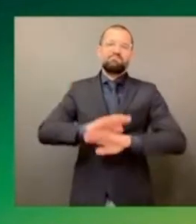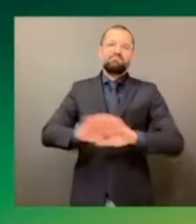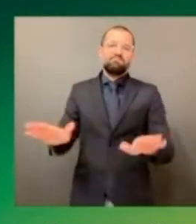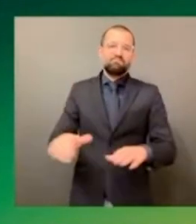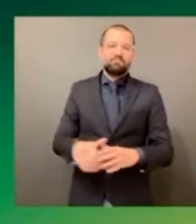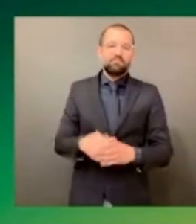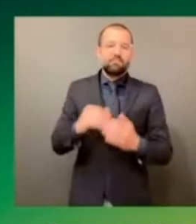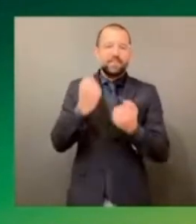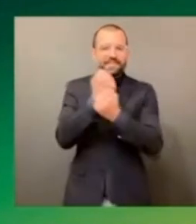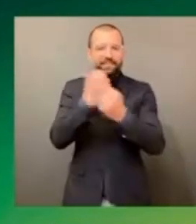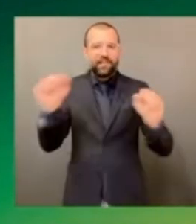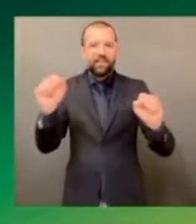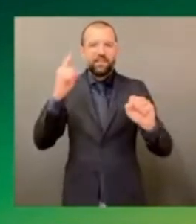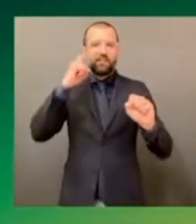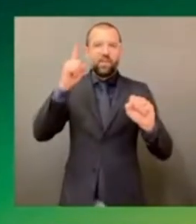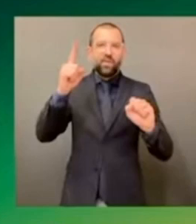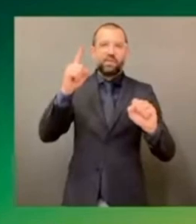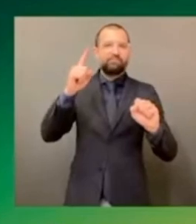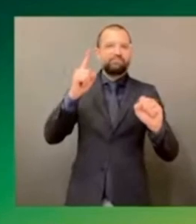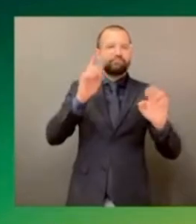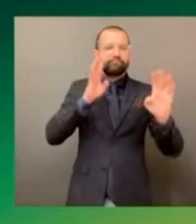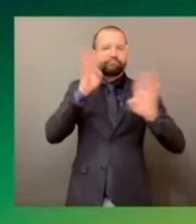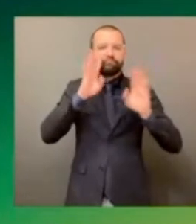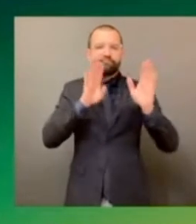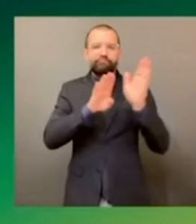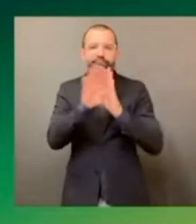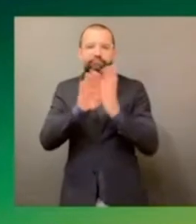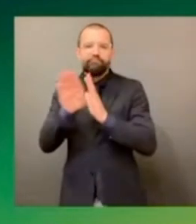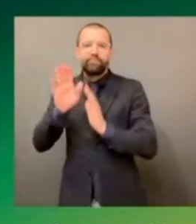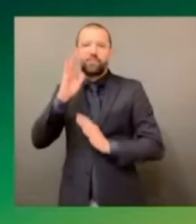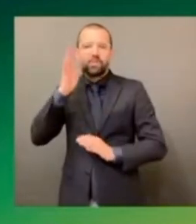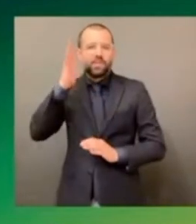A freedom we desire for all people.